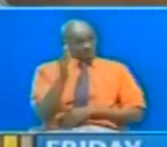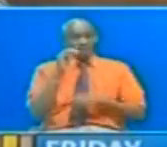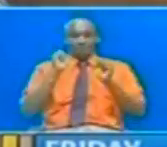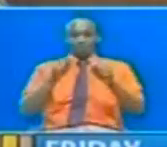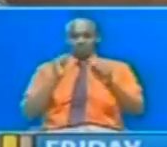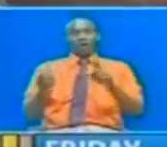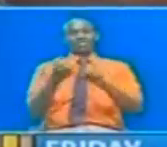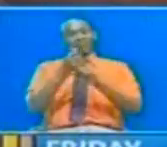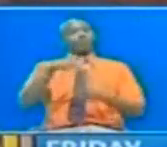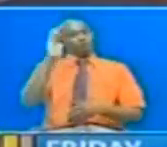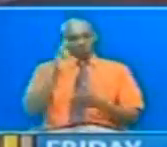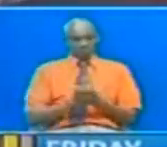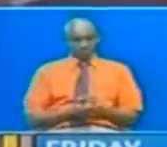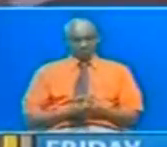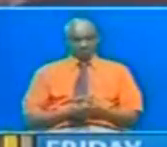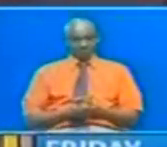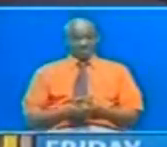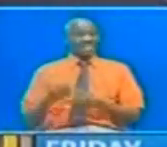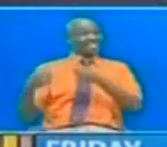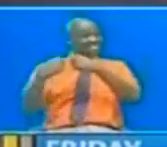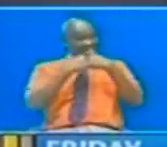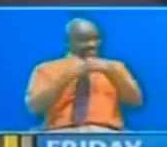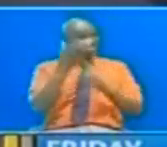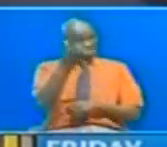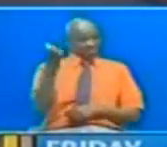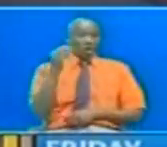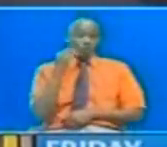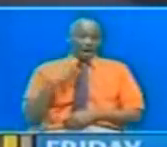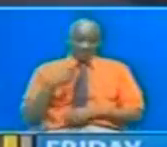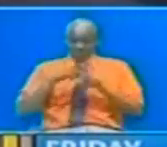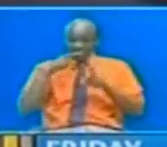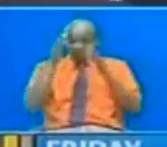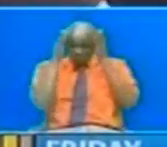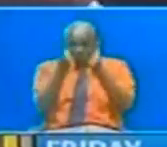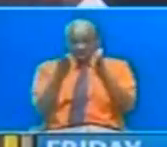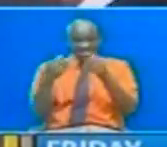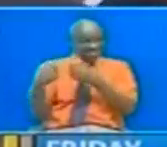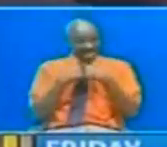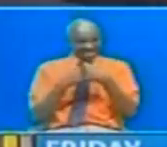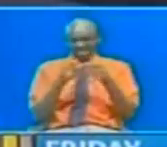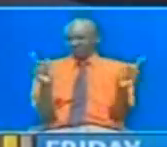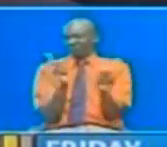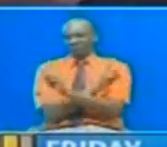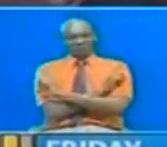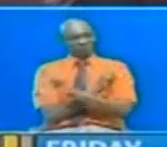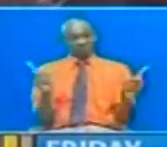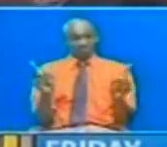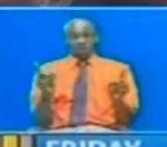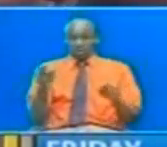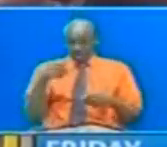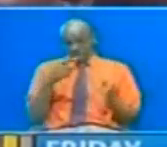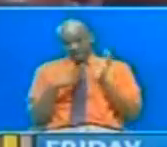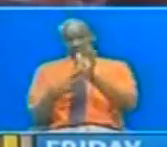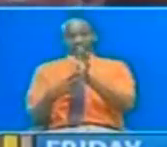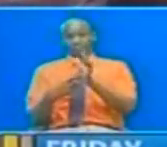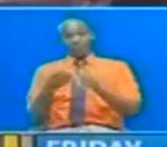great heights. The challenges were there, but you should not have much time looking at them. For example,